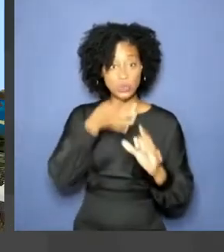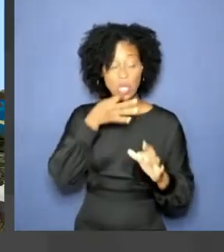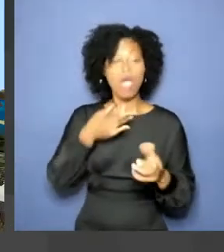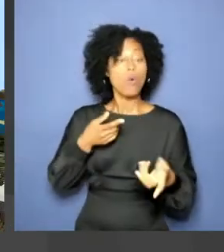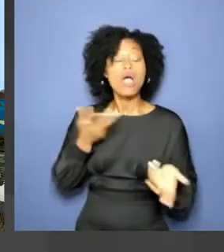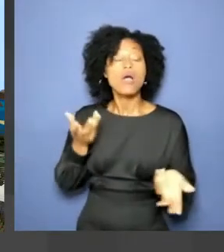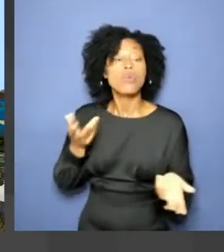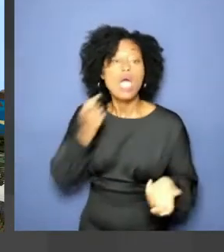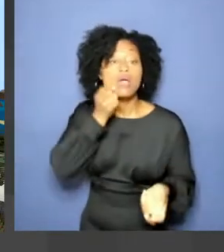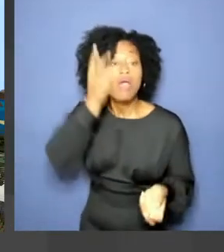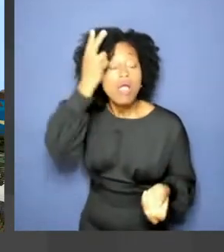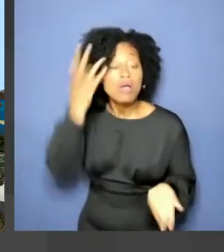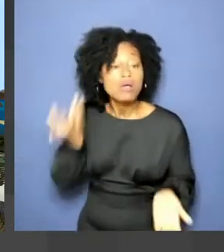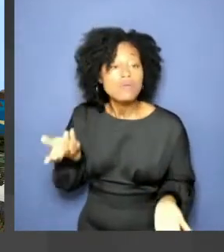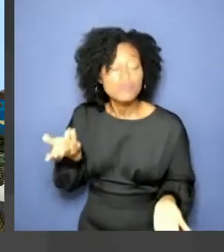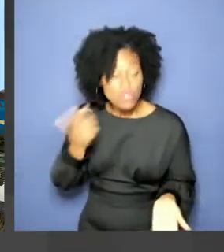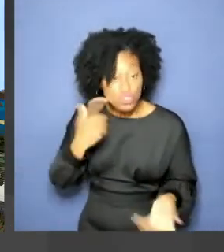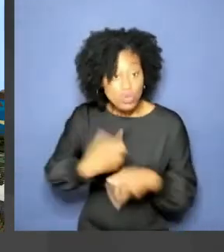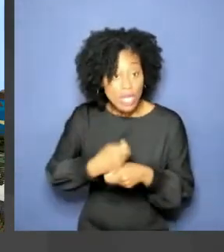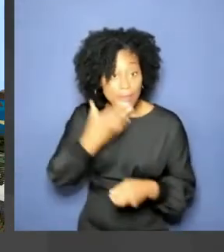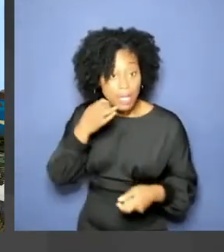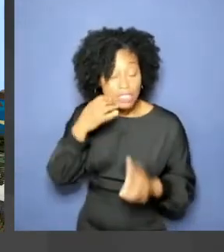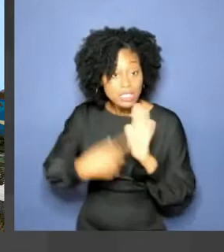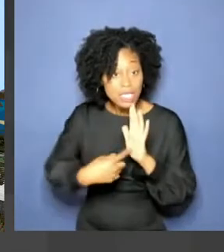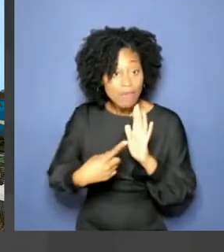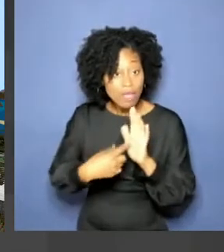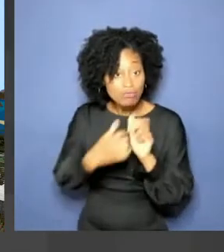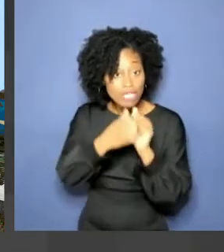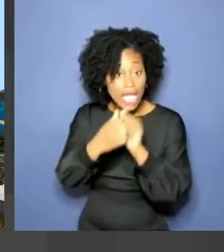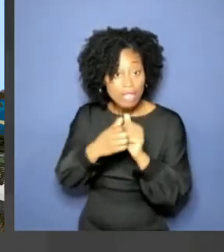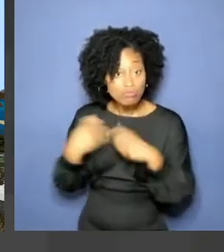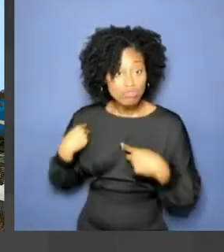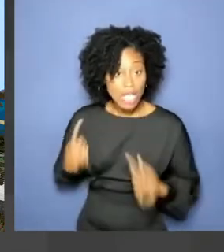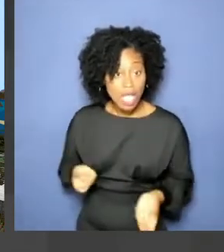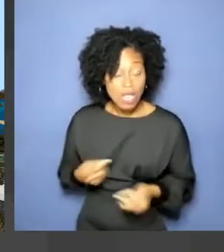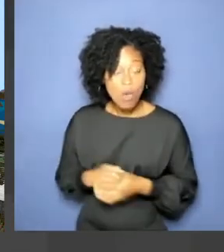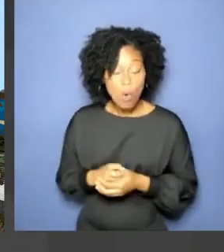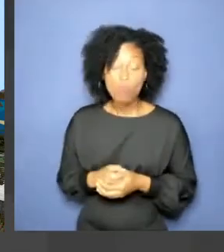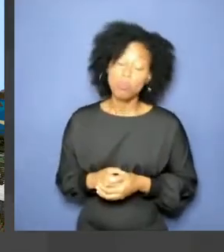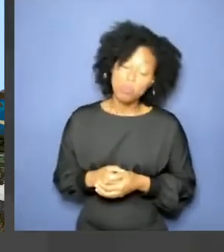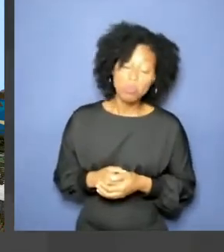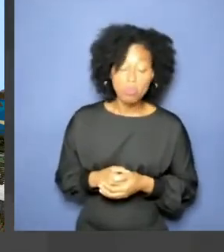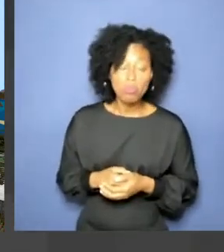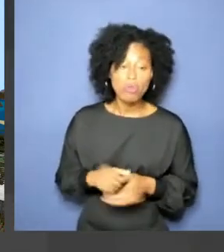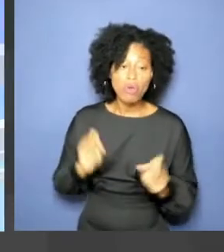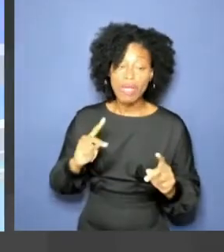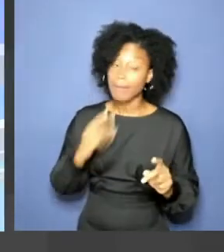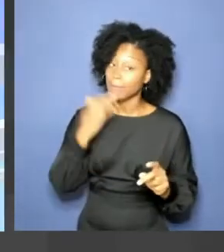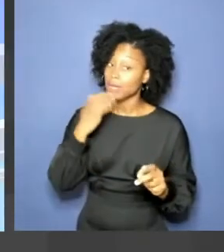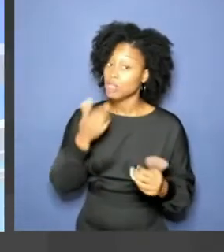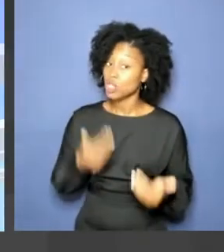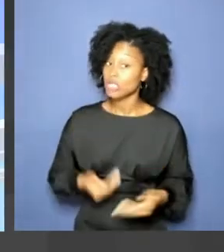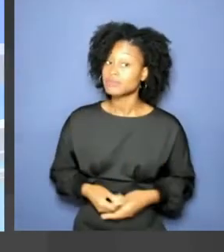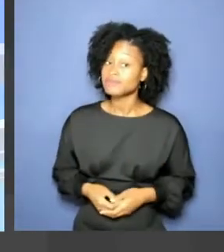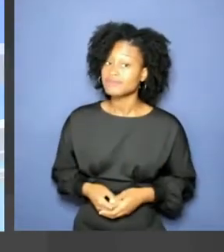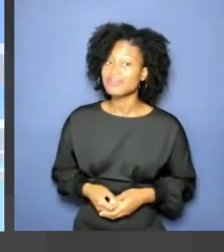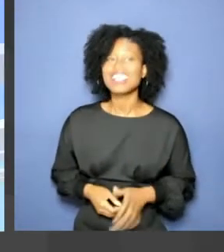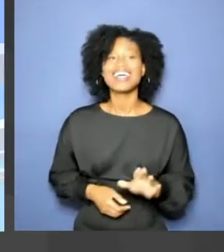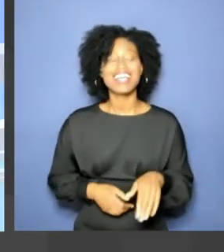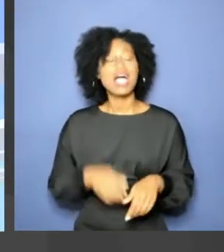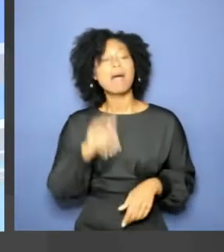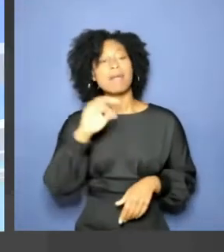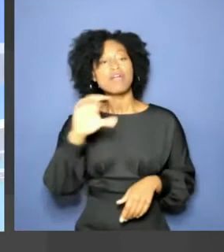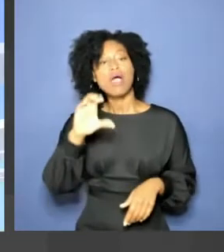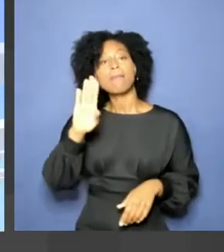Goat? You've got the best example of togetherness yet? Okay, this better be good. Minecraft Bedrock